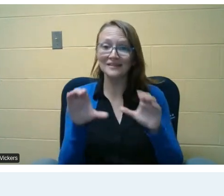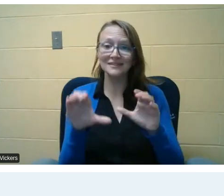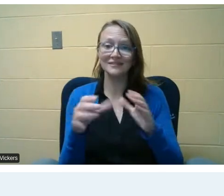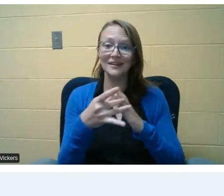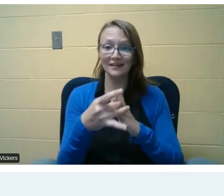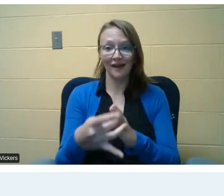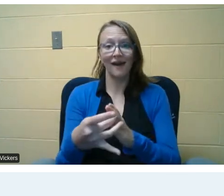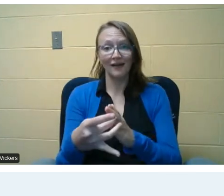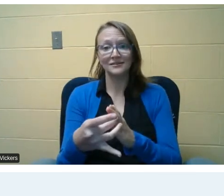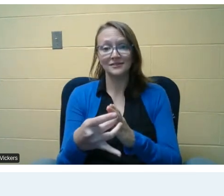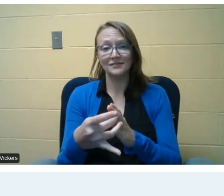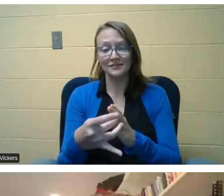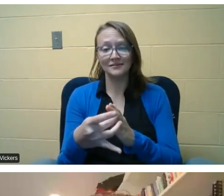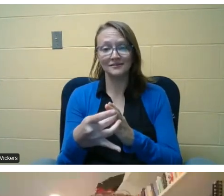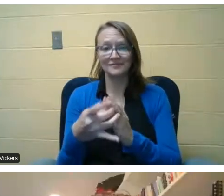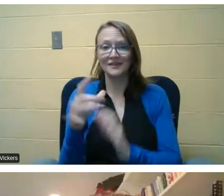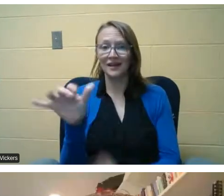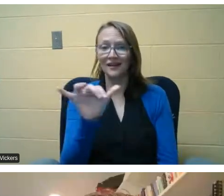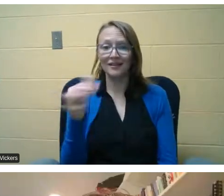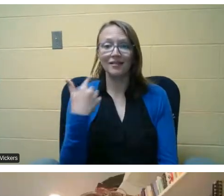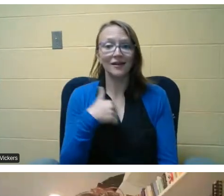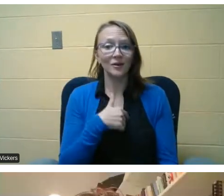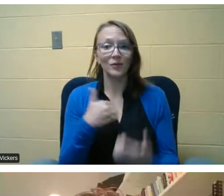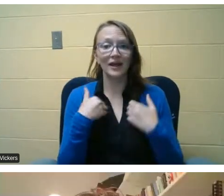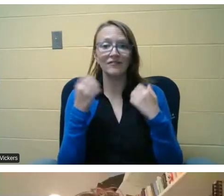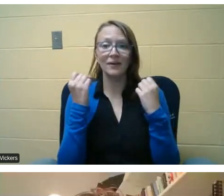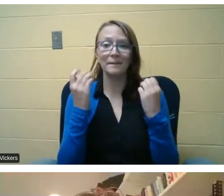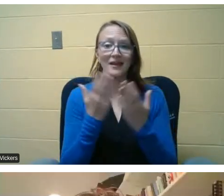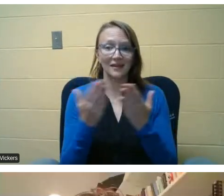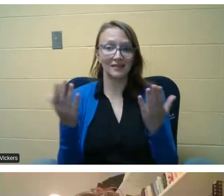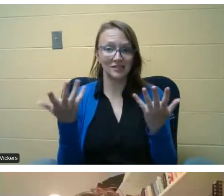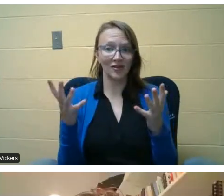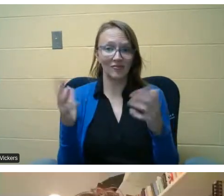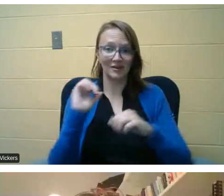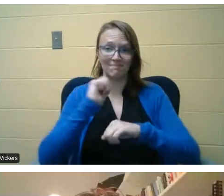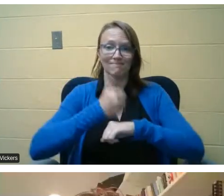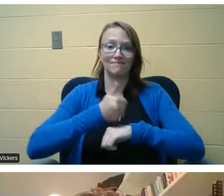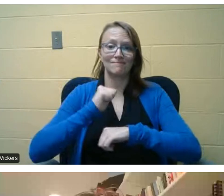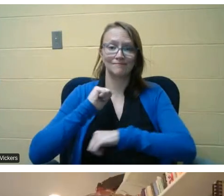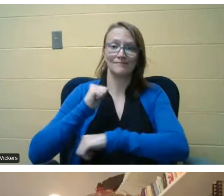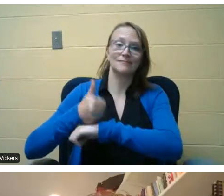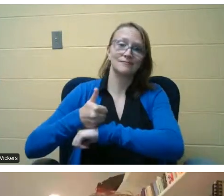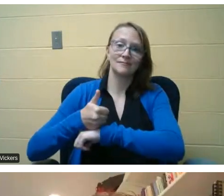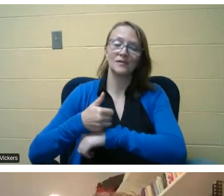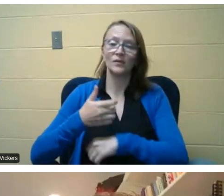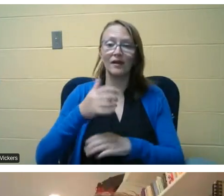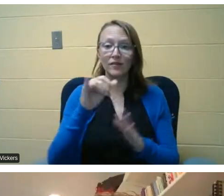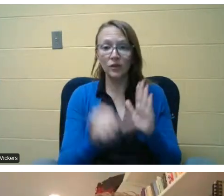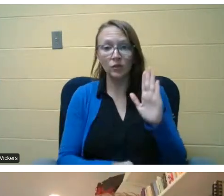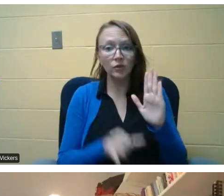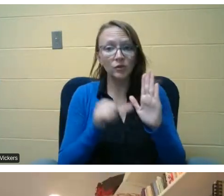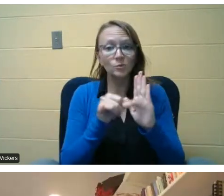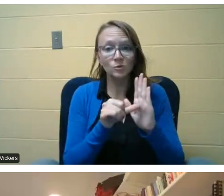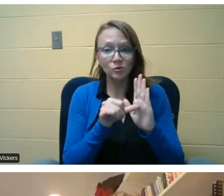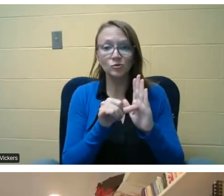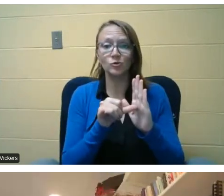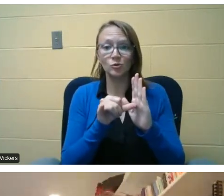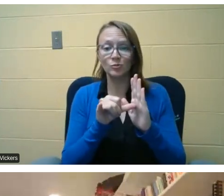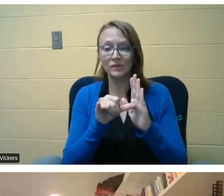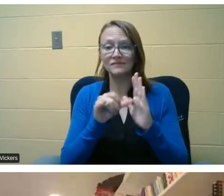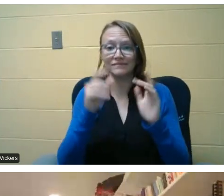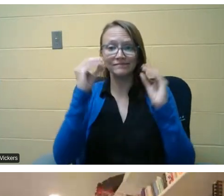guides. Also, like we have so many things already, with the YouTube channel tutorials,